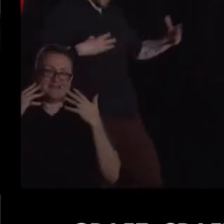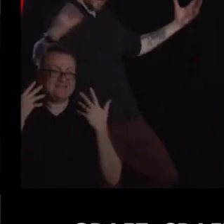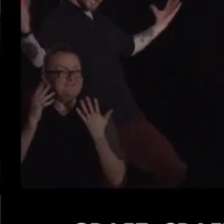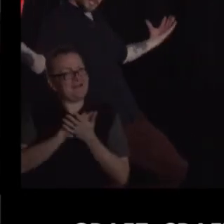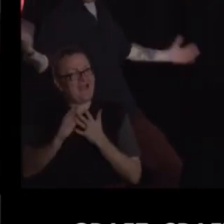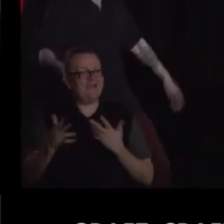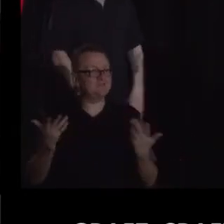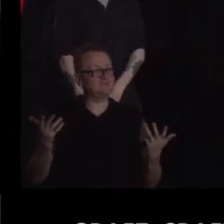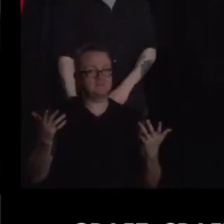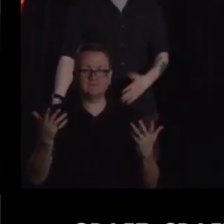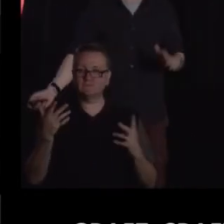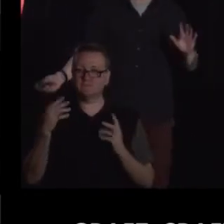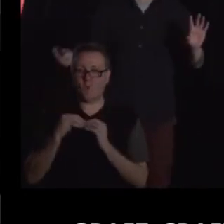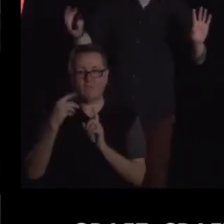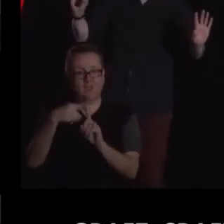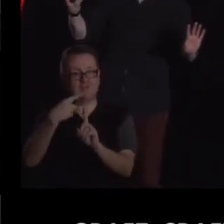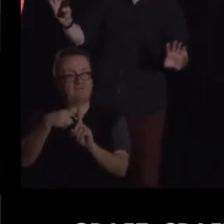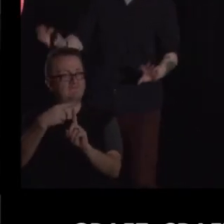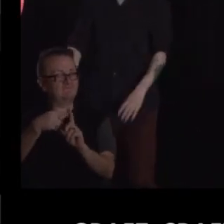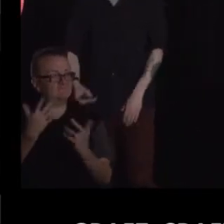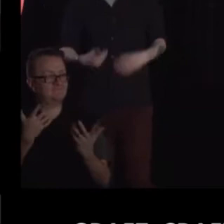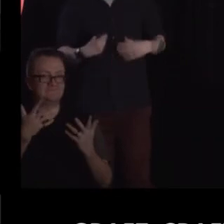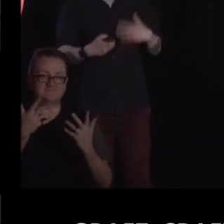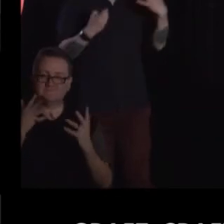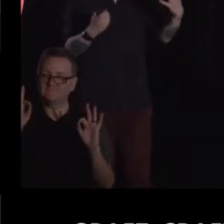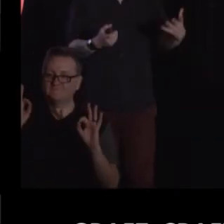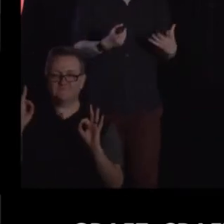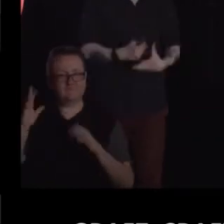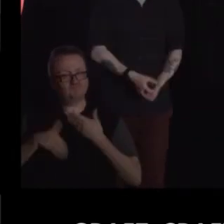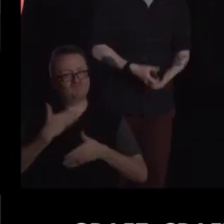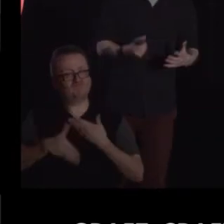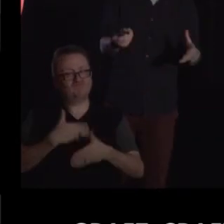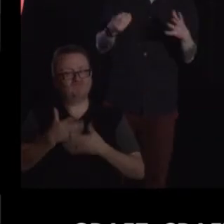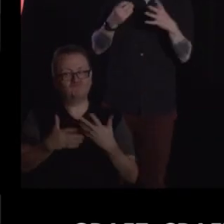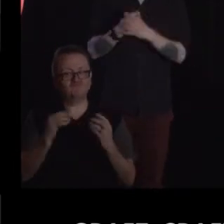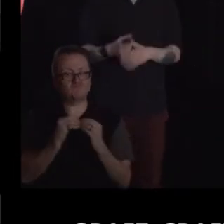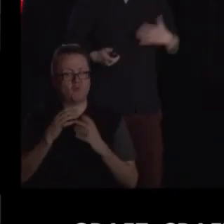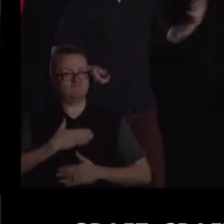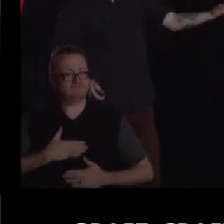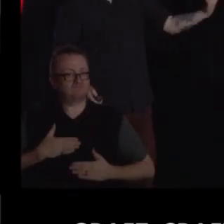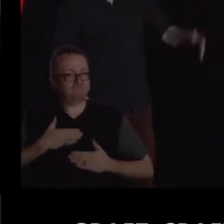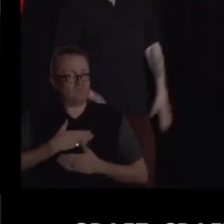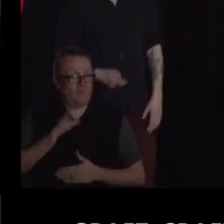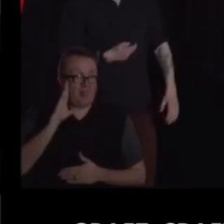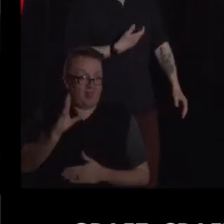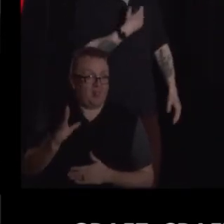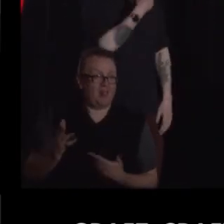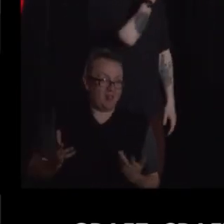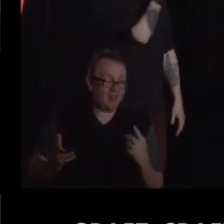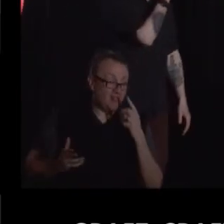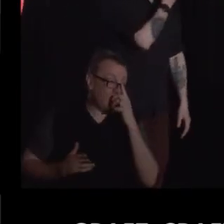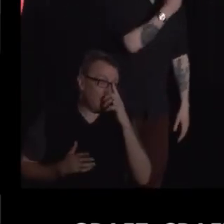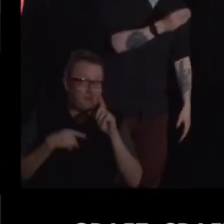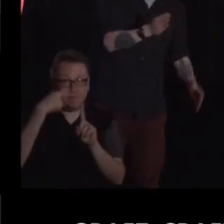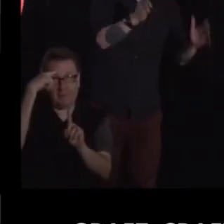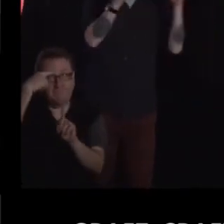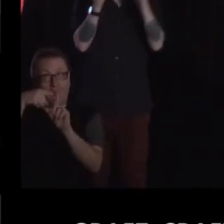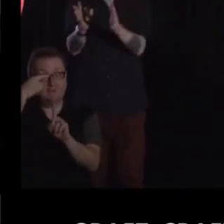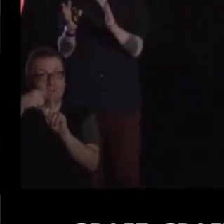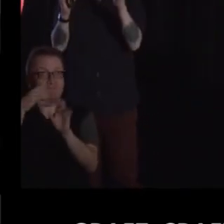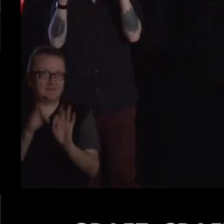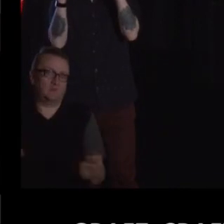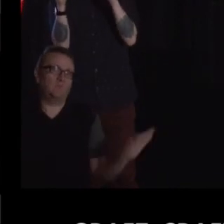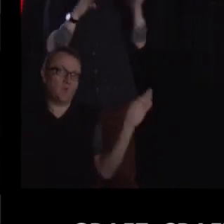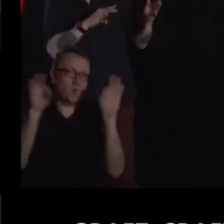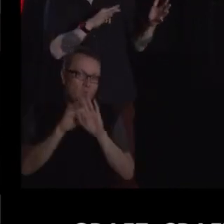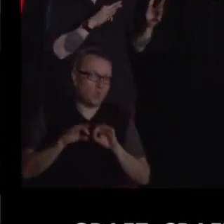like, just do that. And it's just, everything's good and lovely, and it's perpetuating that feeling of just being positive. And I